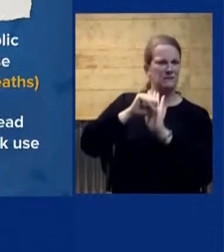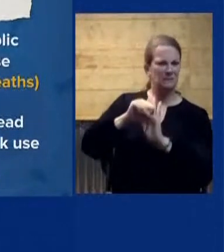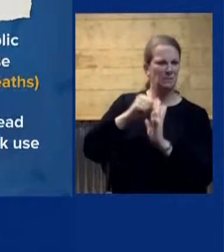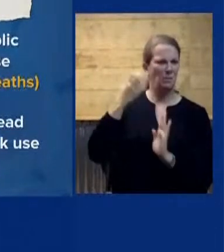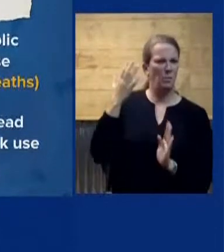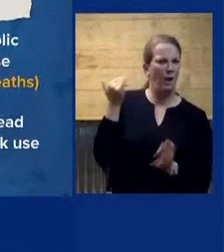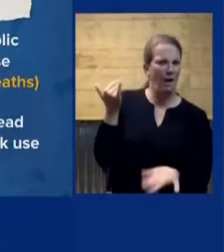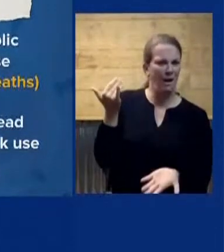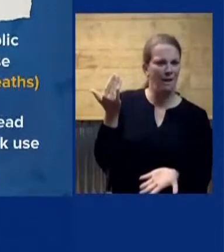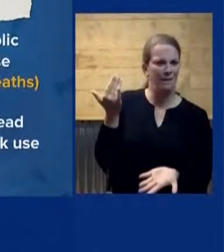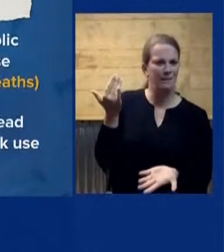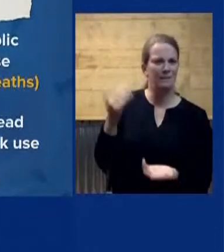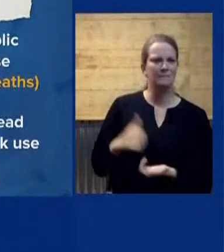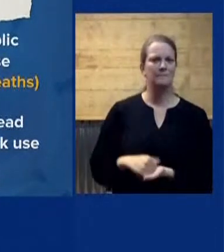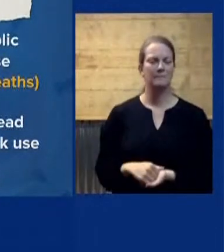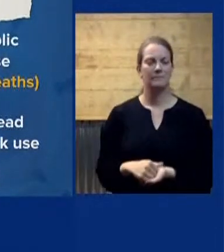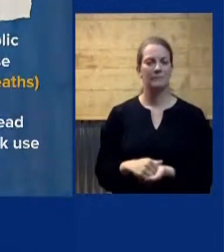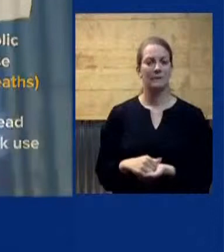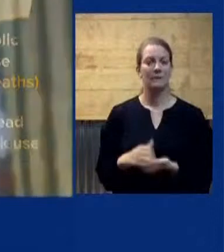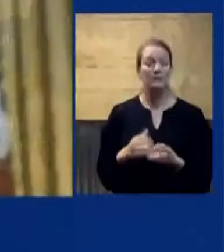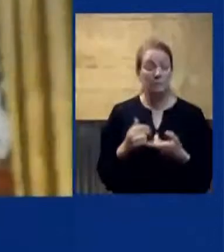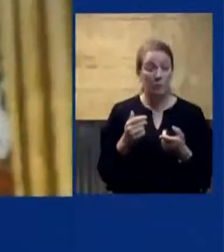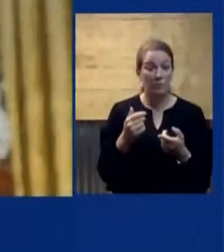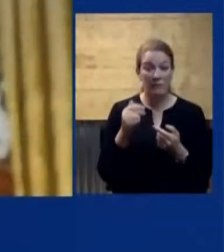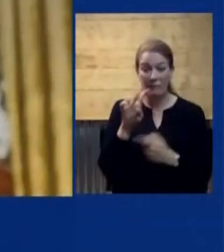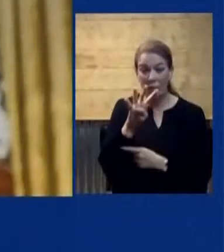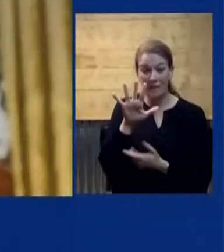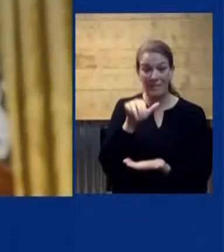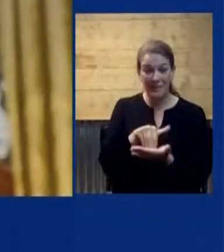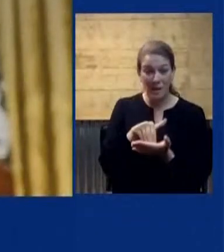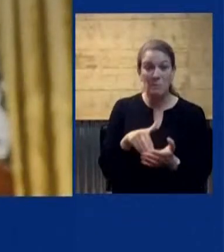So now you're going to let 45,000 more people die?